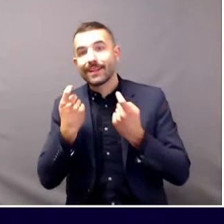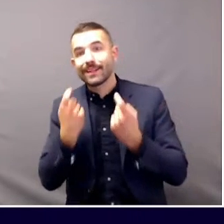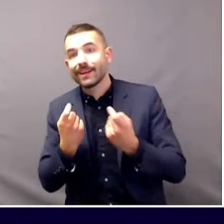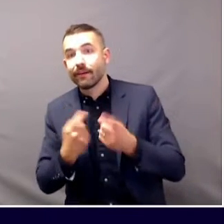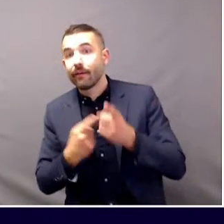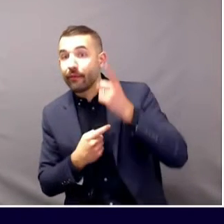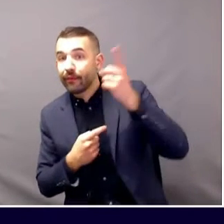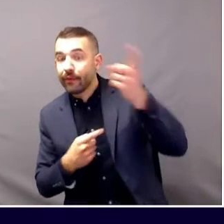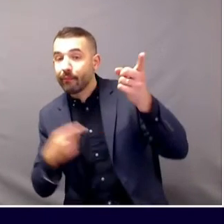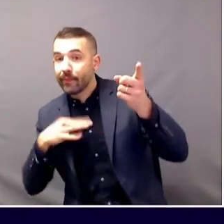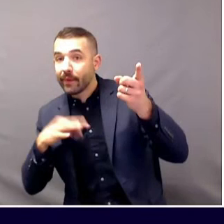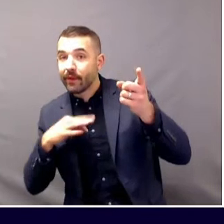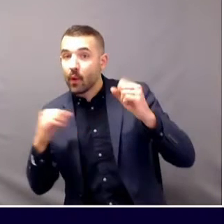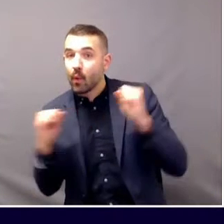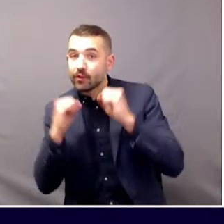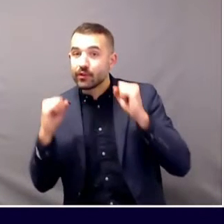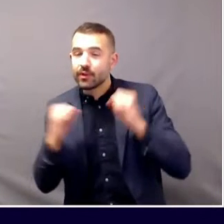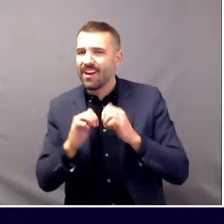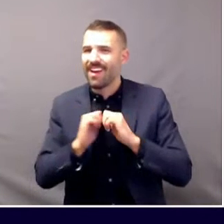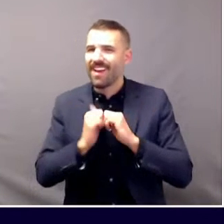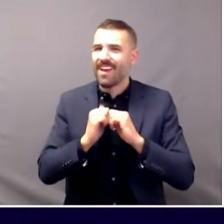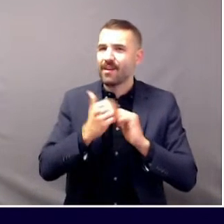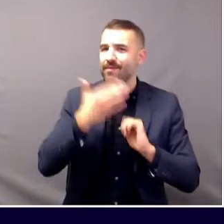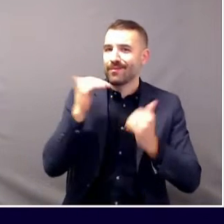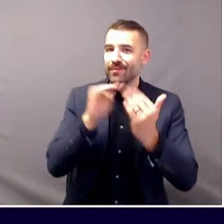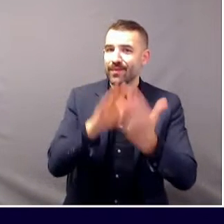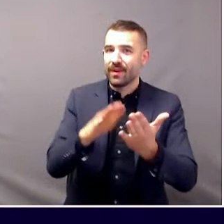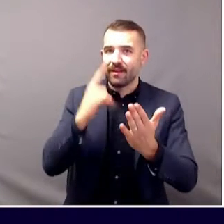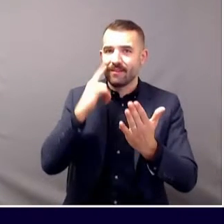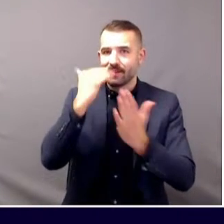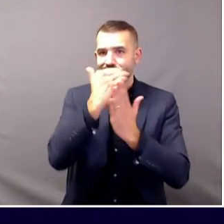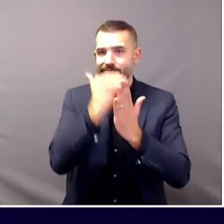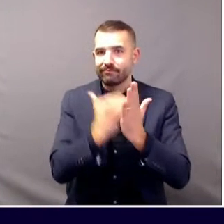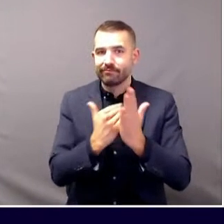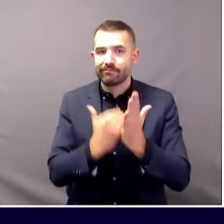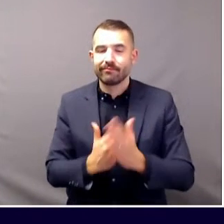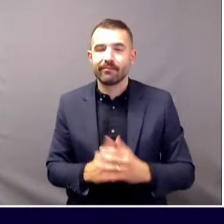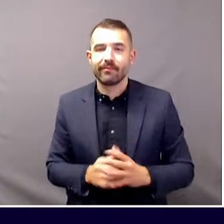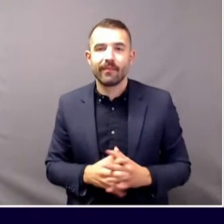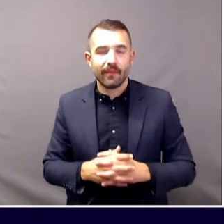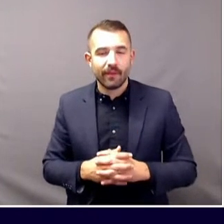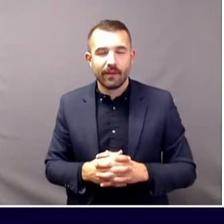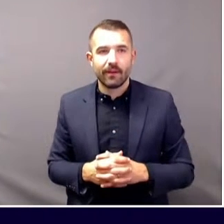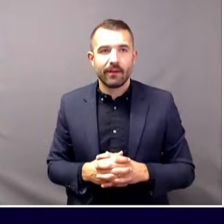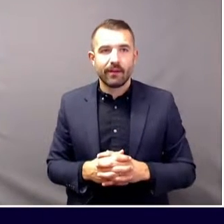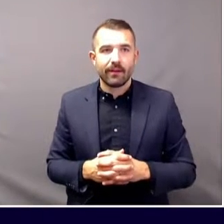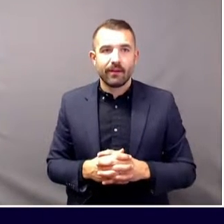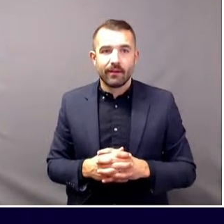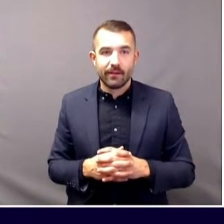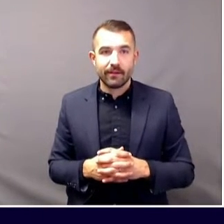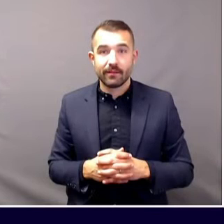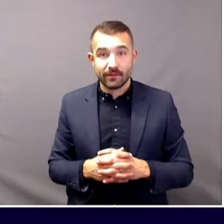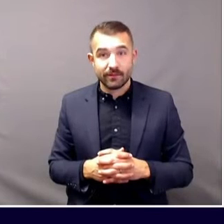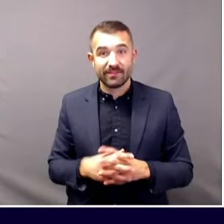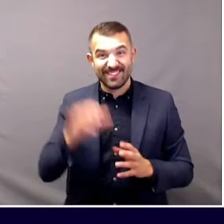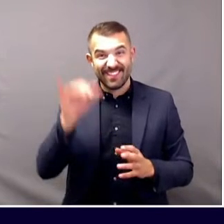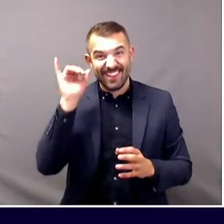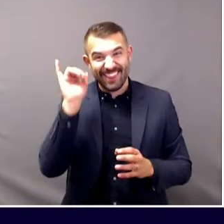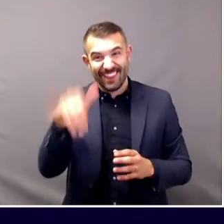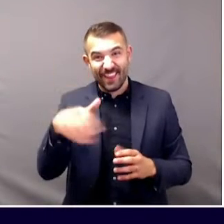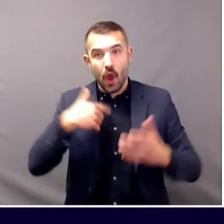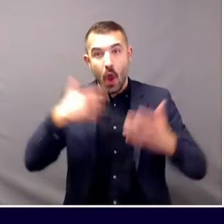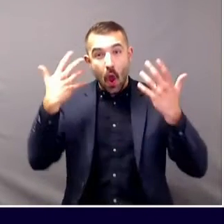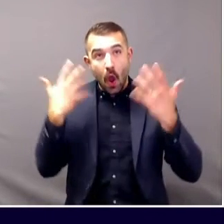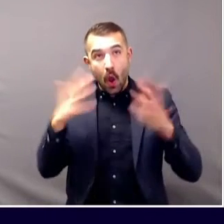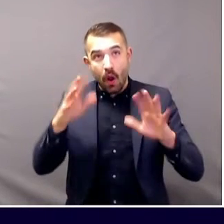way? Sure, I'll start, or maybe Commissioner, the bottom line, Dustin, is we've thought about that exact thing. For individuals